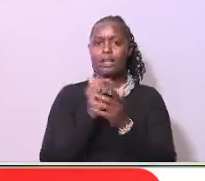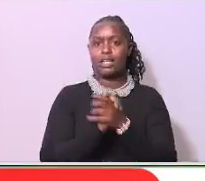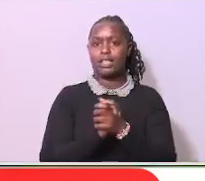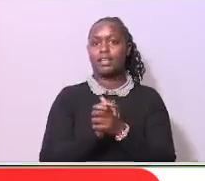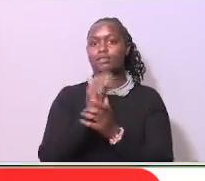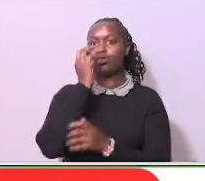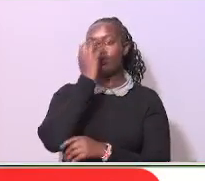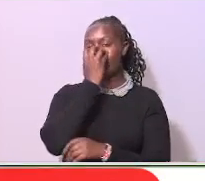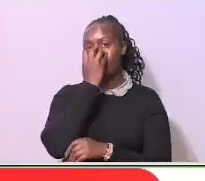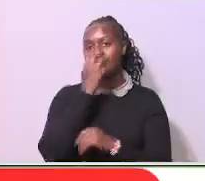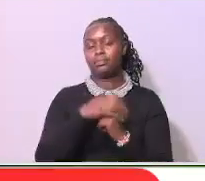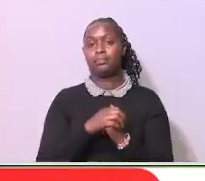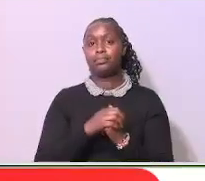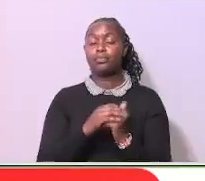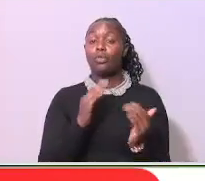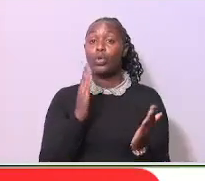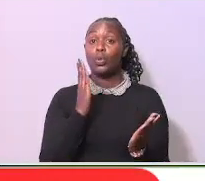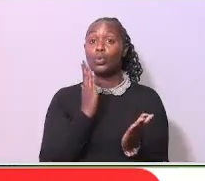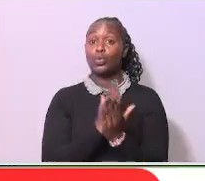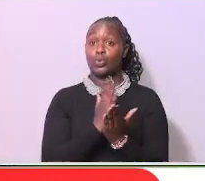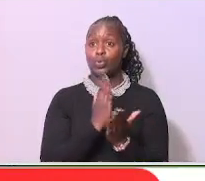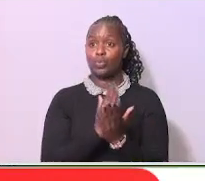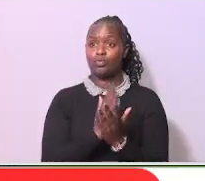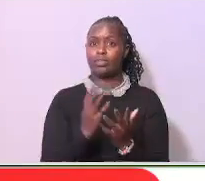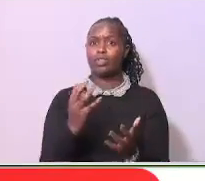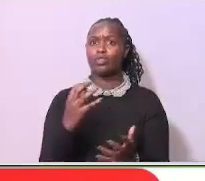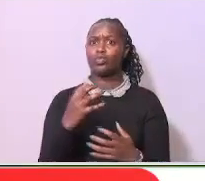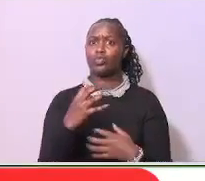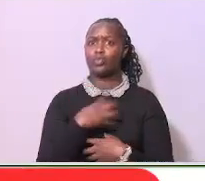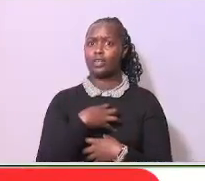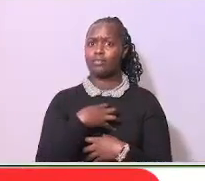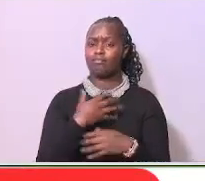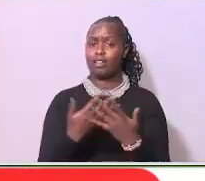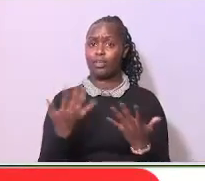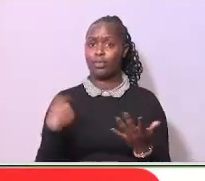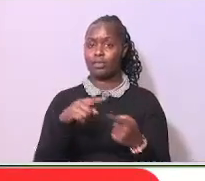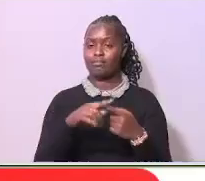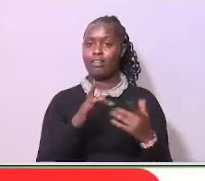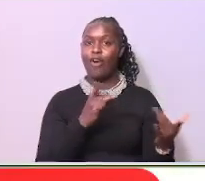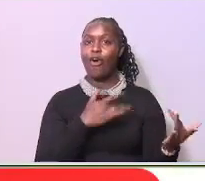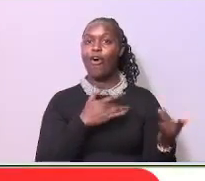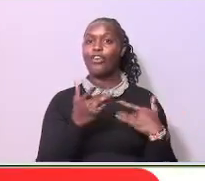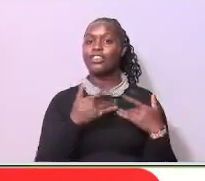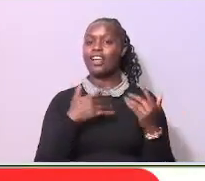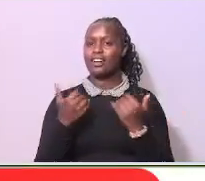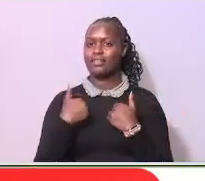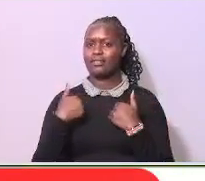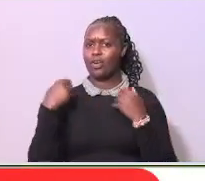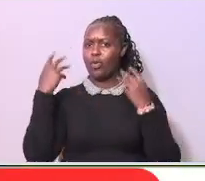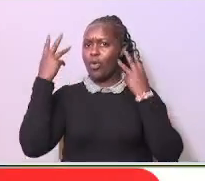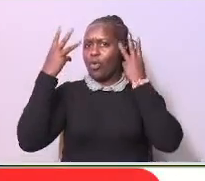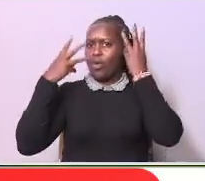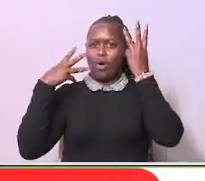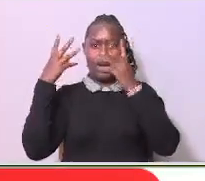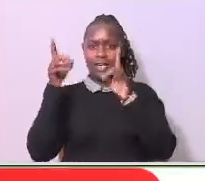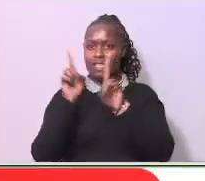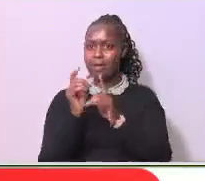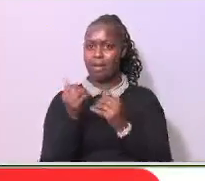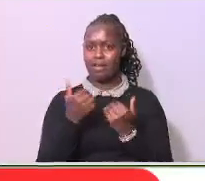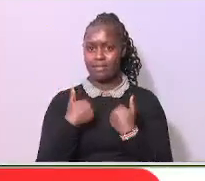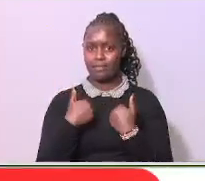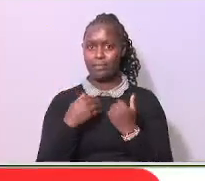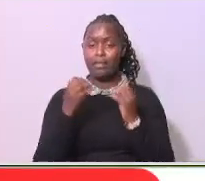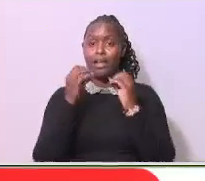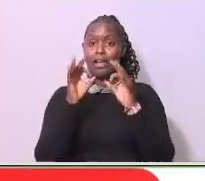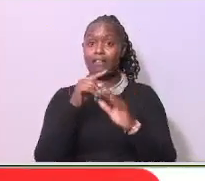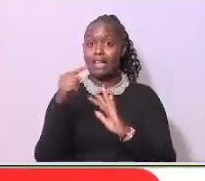But the unfortunate bit is they would also be concerned or they will be worried if the talks